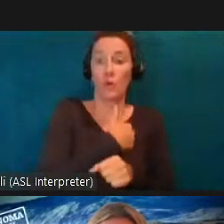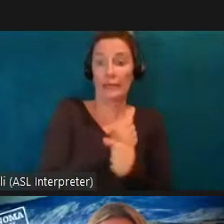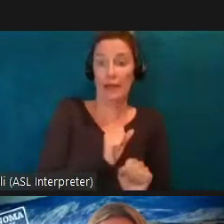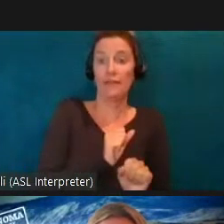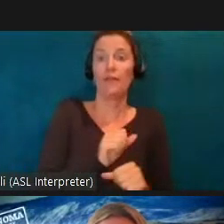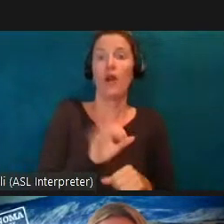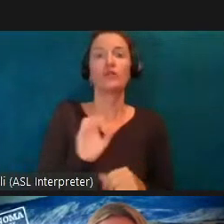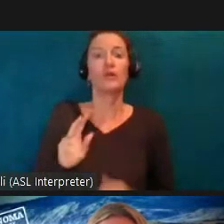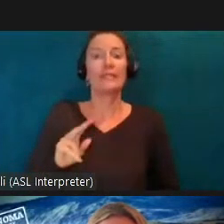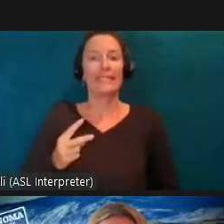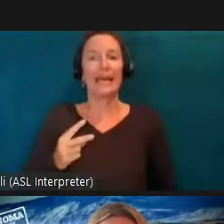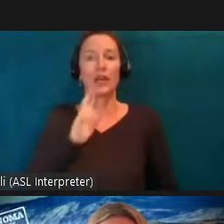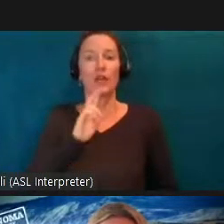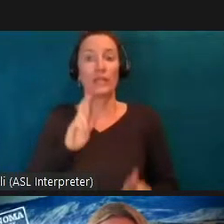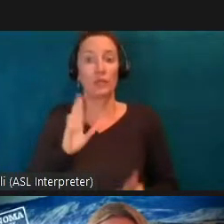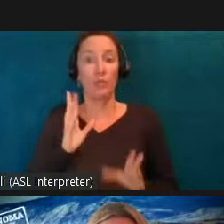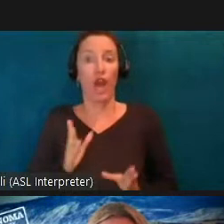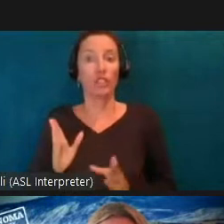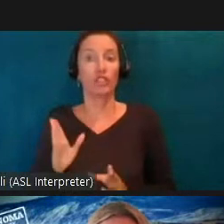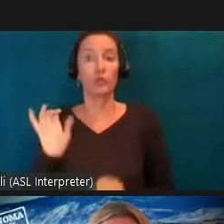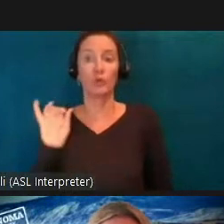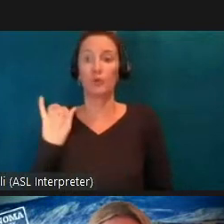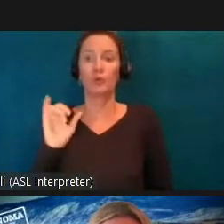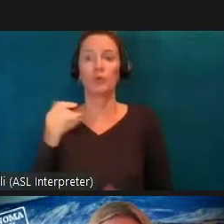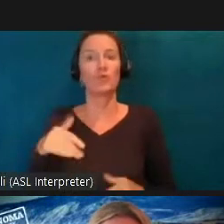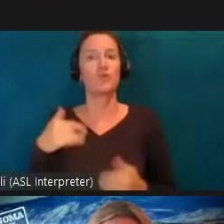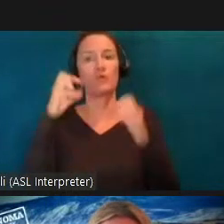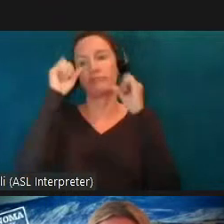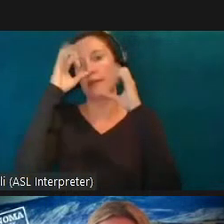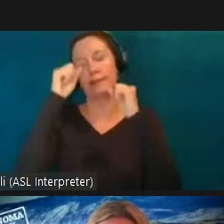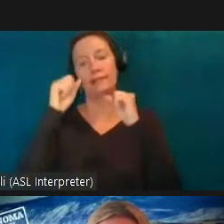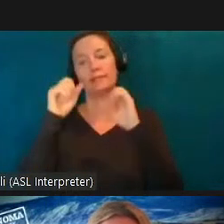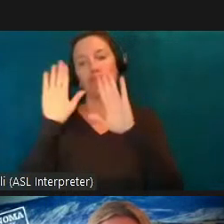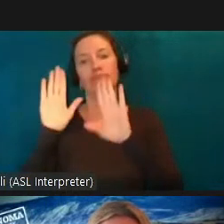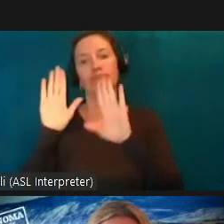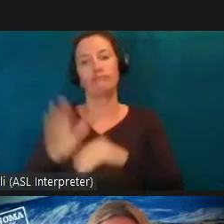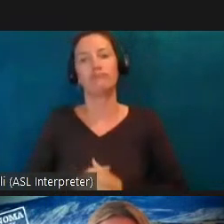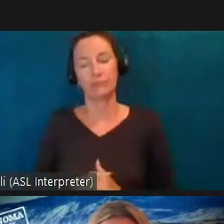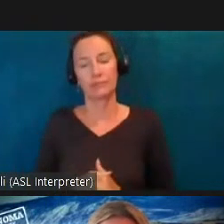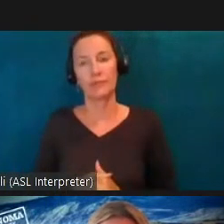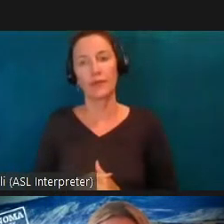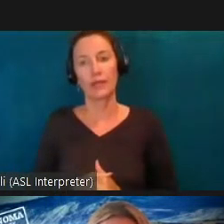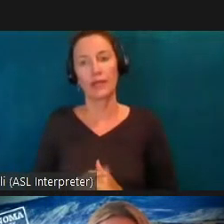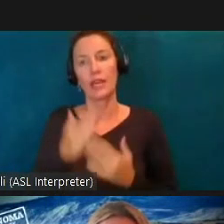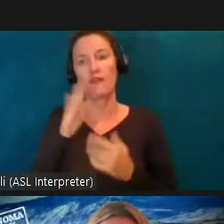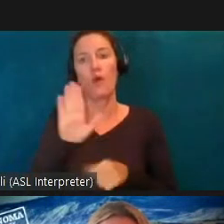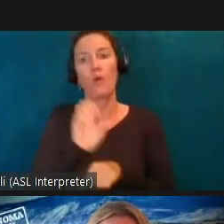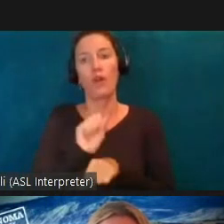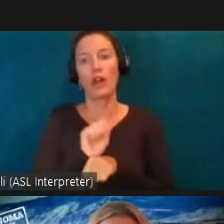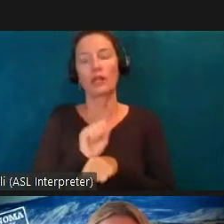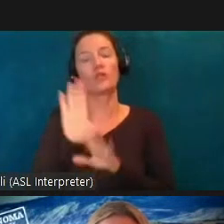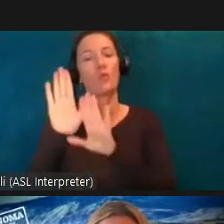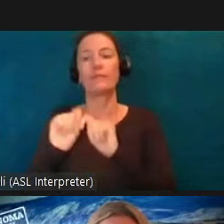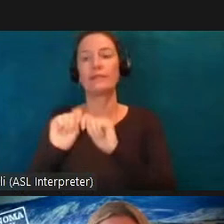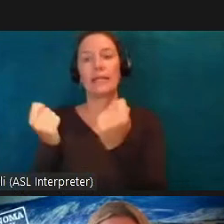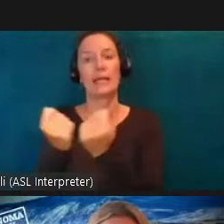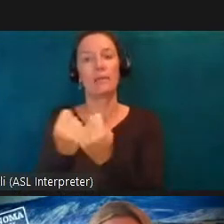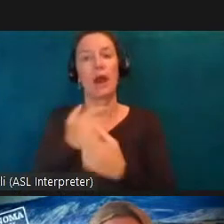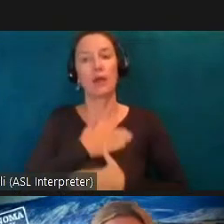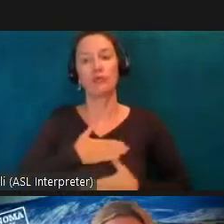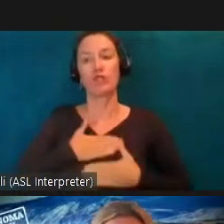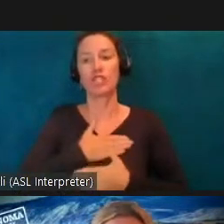second responders as well. You guys are just fabulous, and you do great work. It's a great team. I appreciate working with